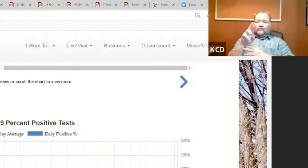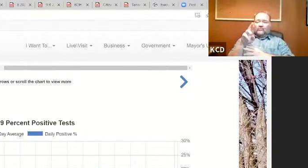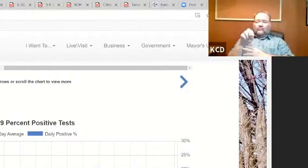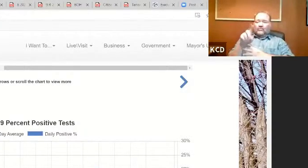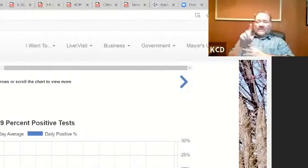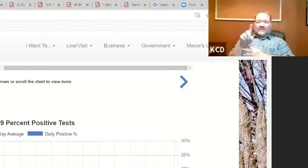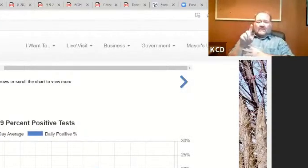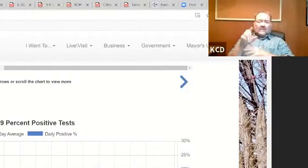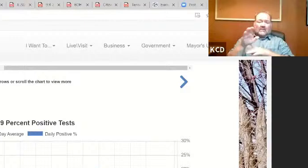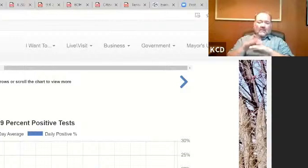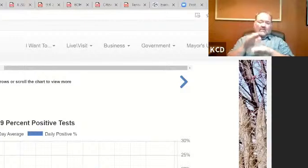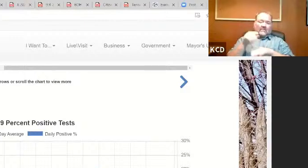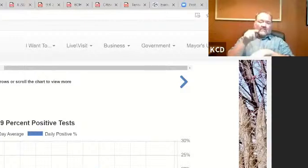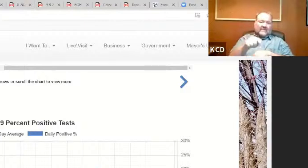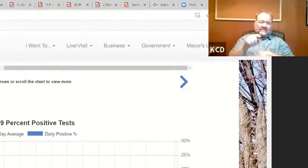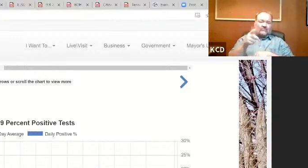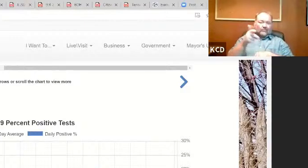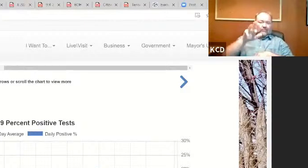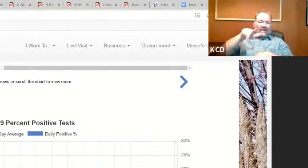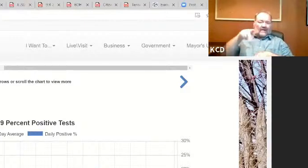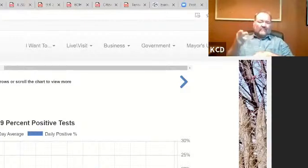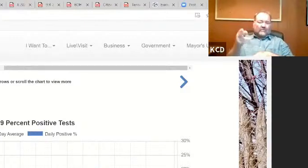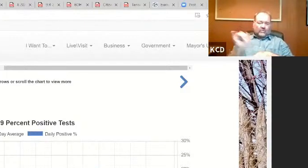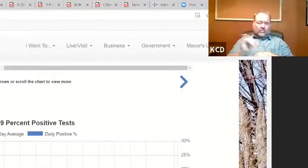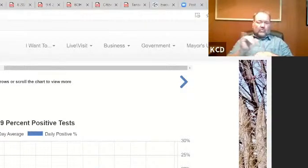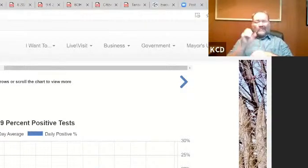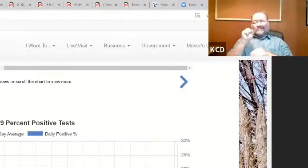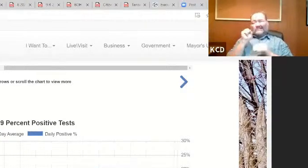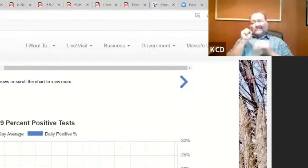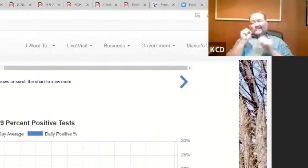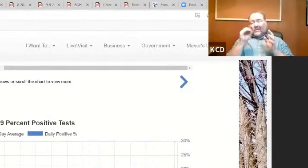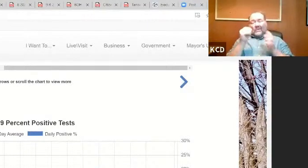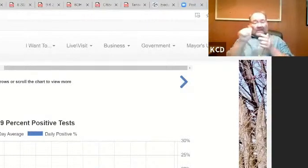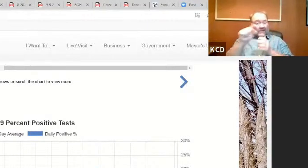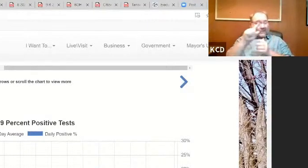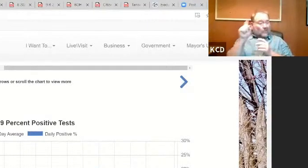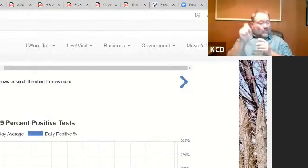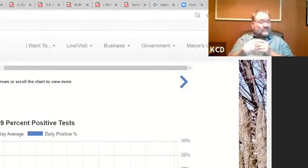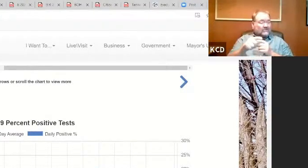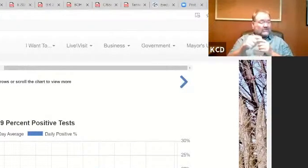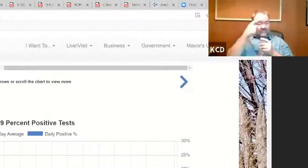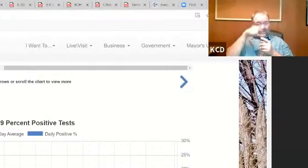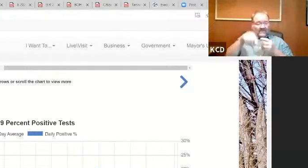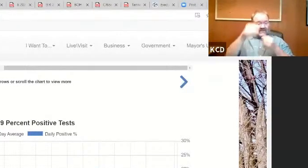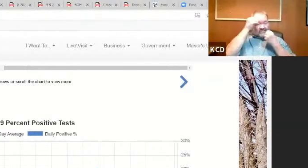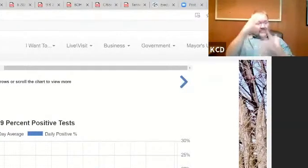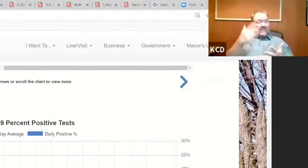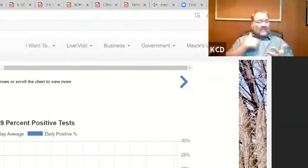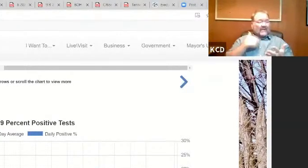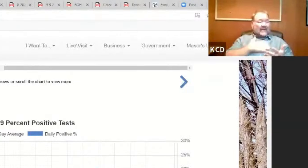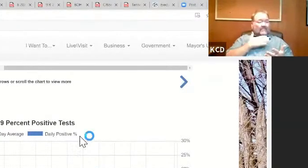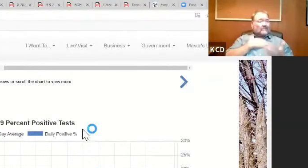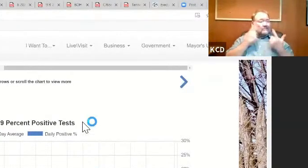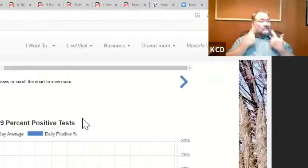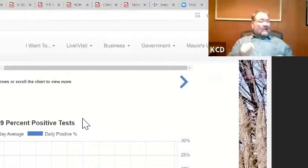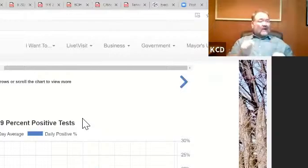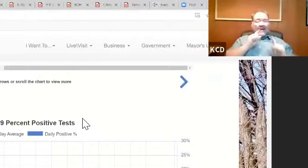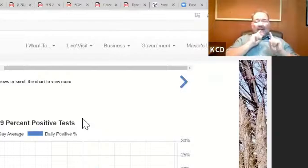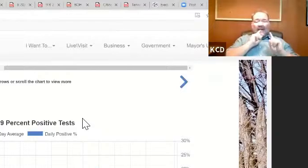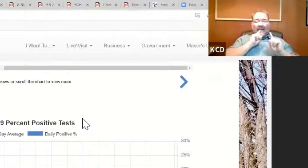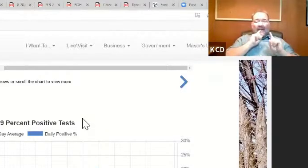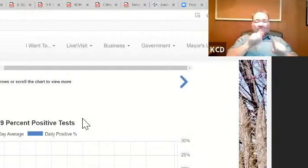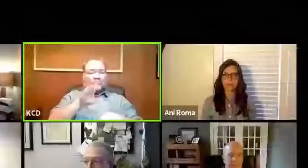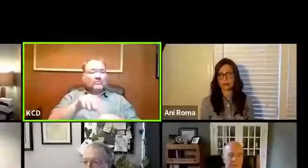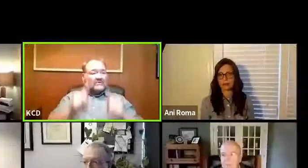well. So any questions on any of the information that we have for you today? Happy to try to answer them.